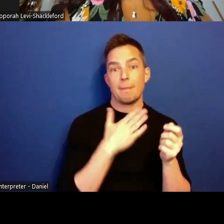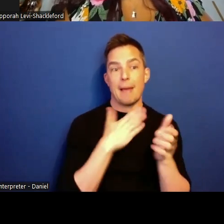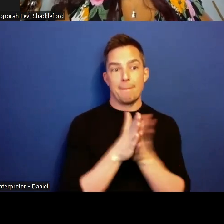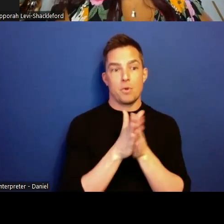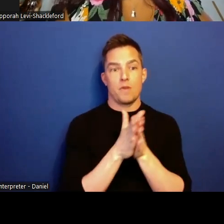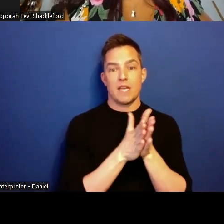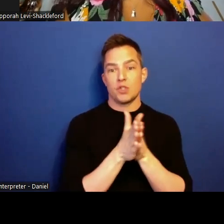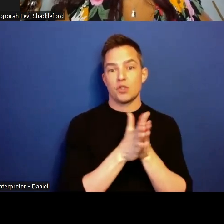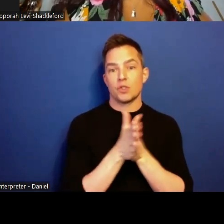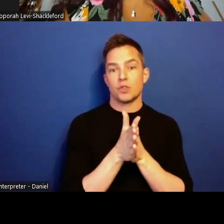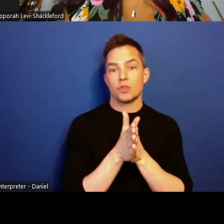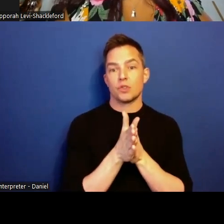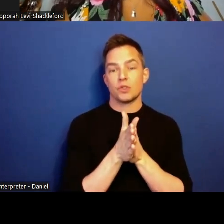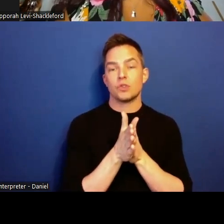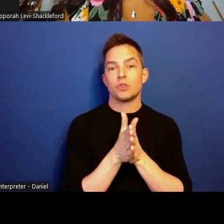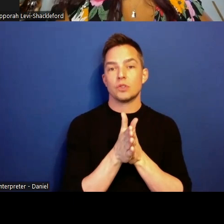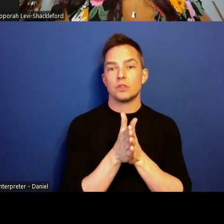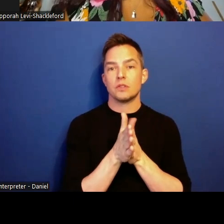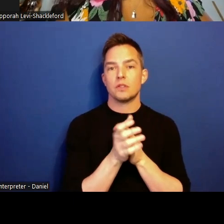motivation,